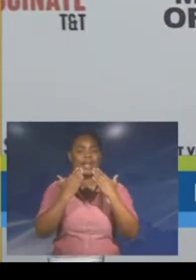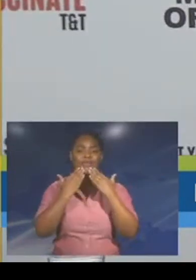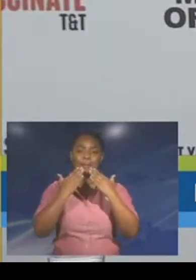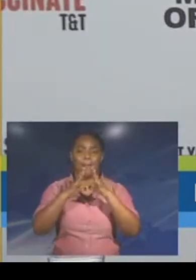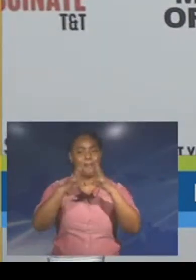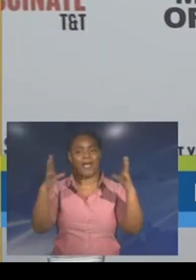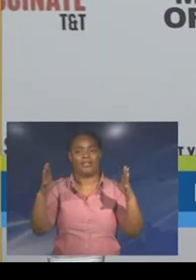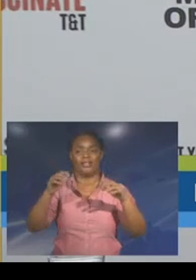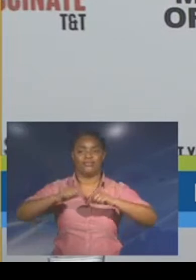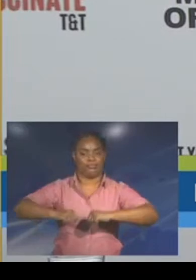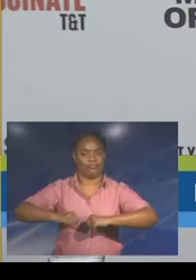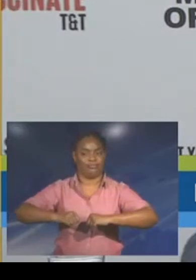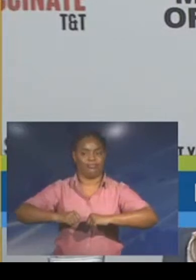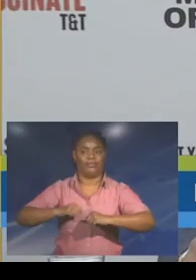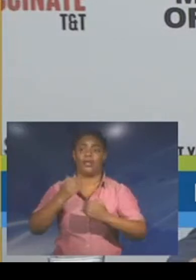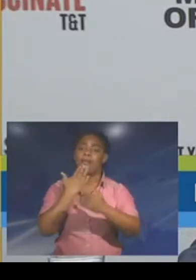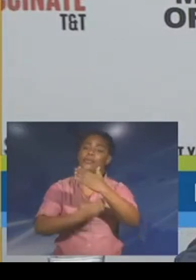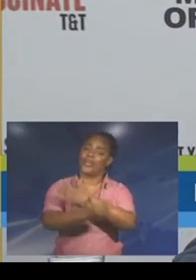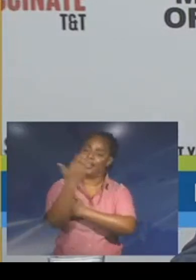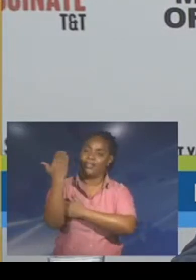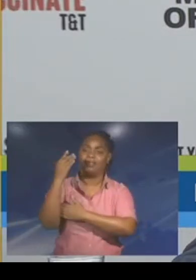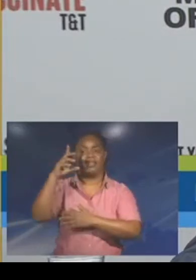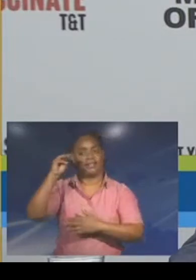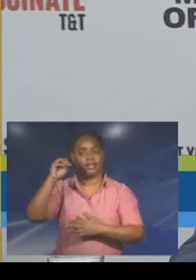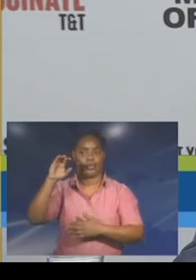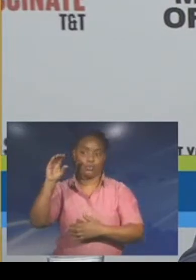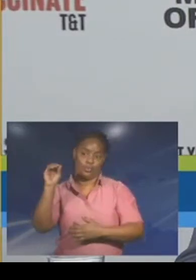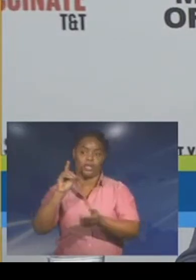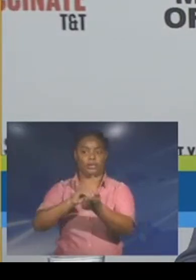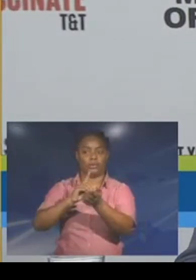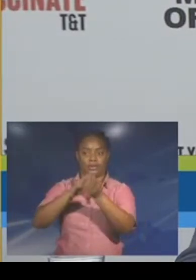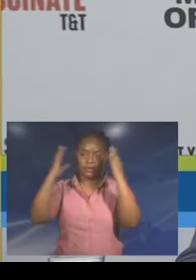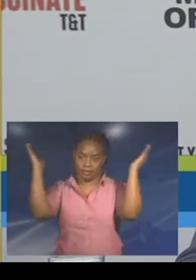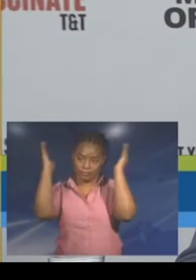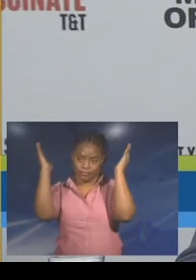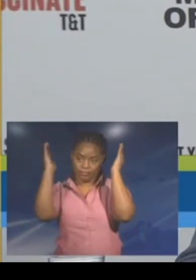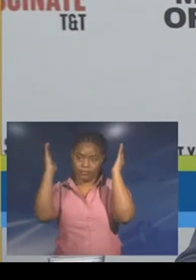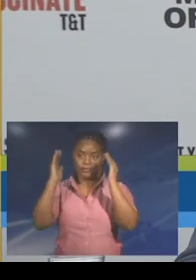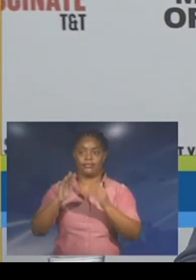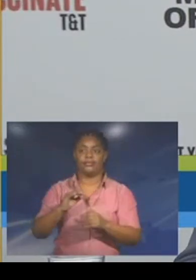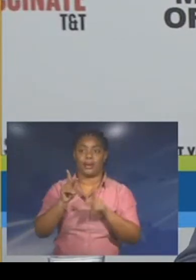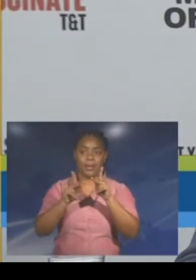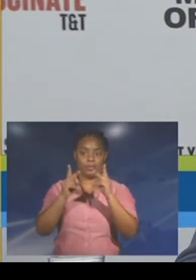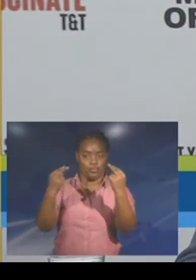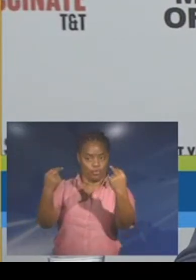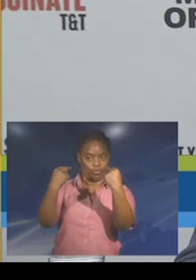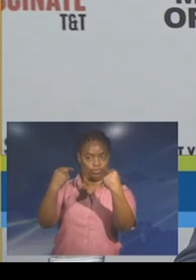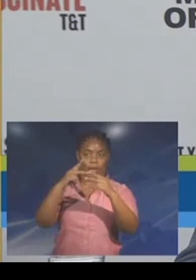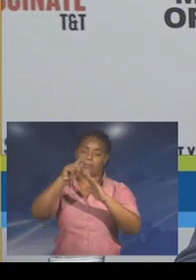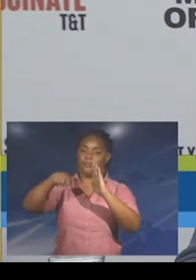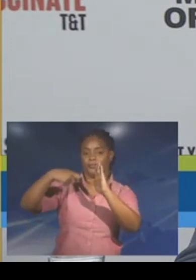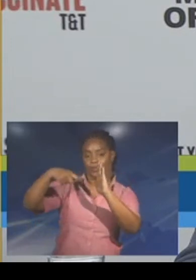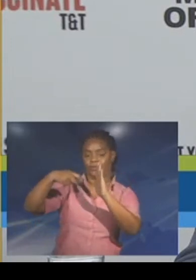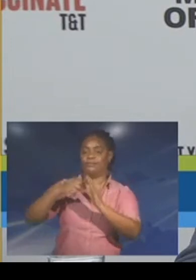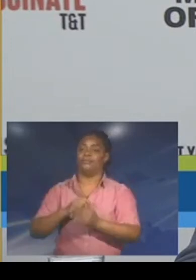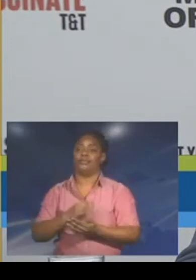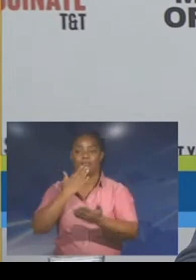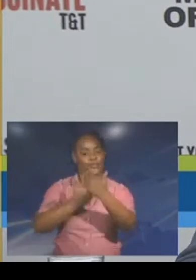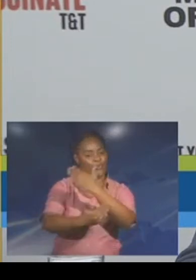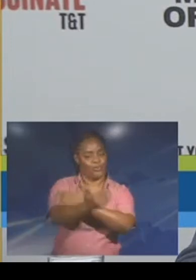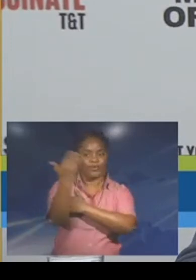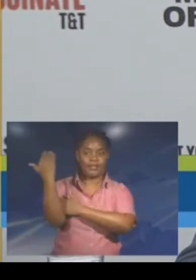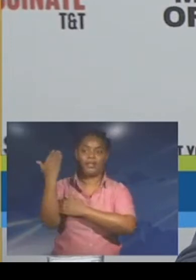morning to Dr. Parasram and good morning to Dr. Hines. Our friends in the media, good morning to you, and